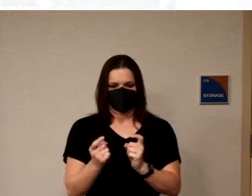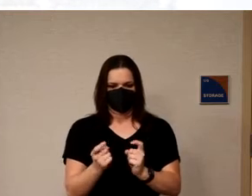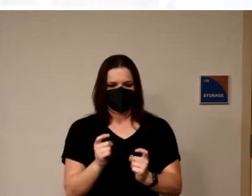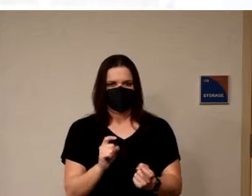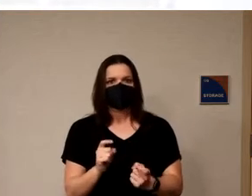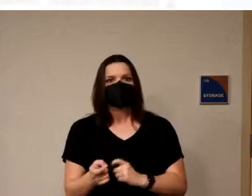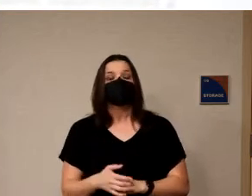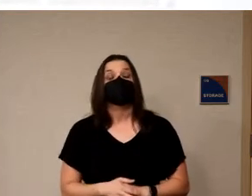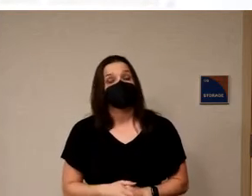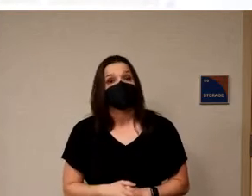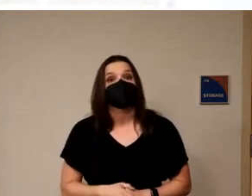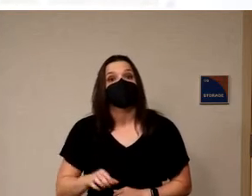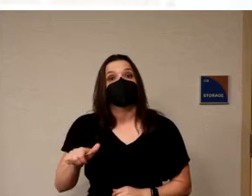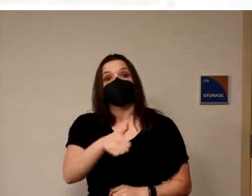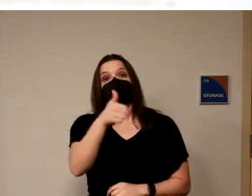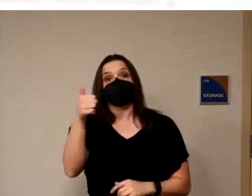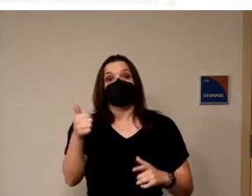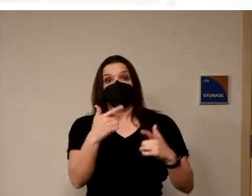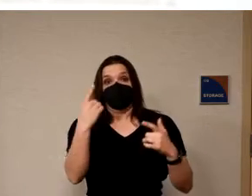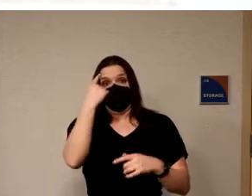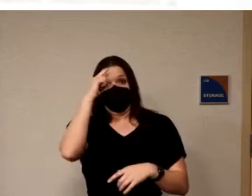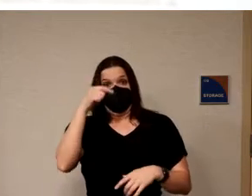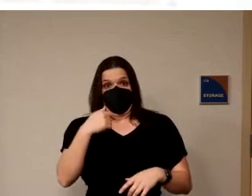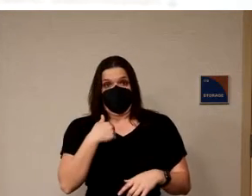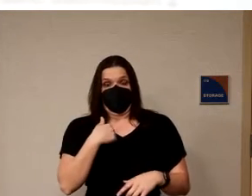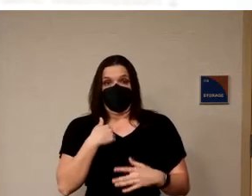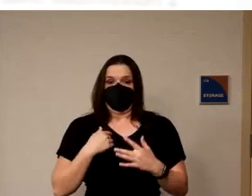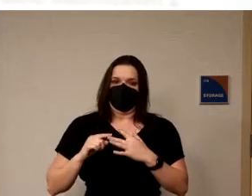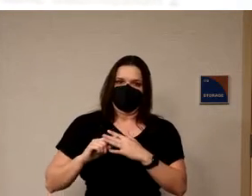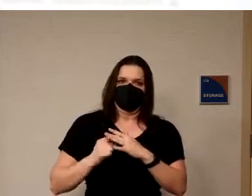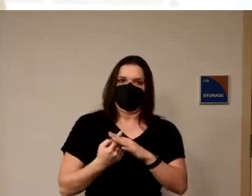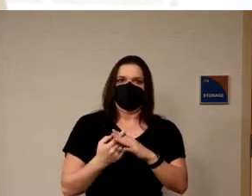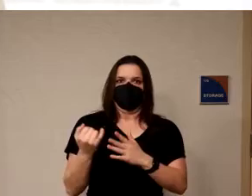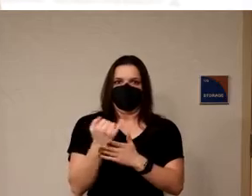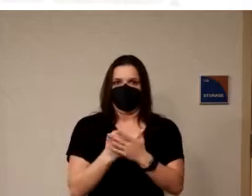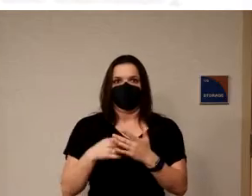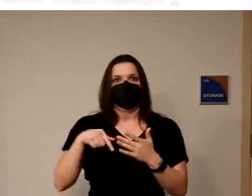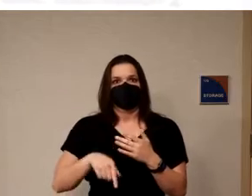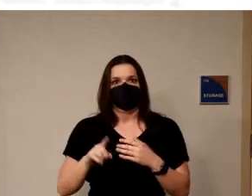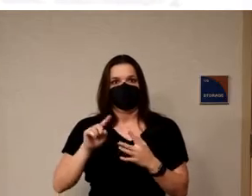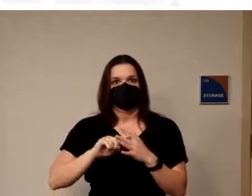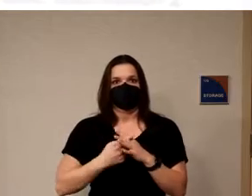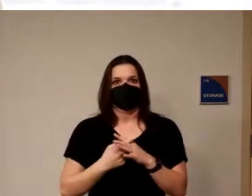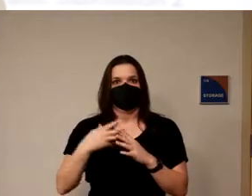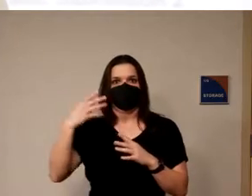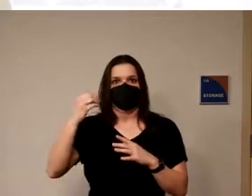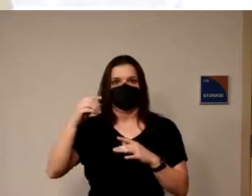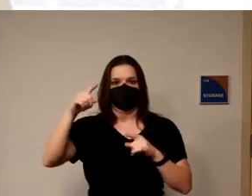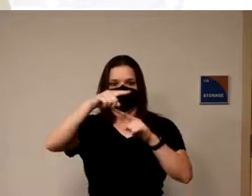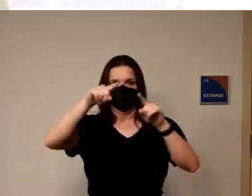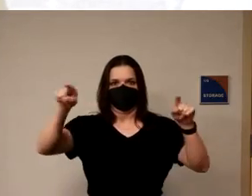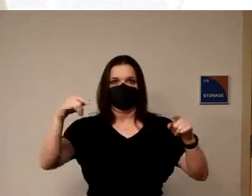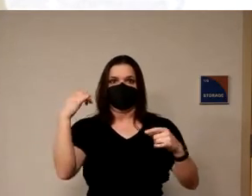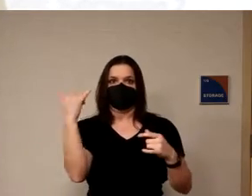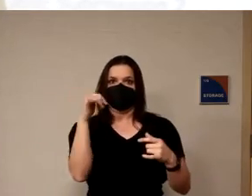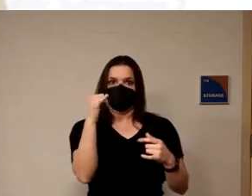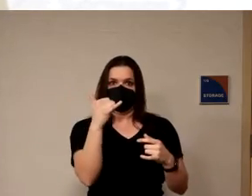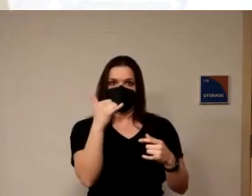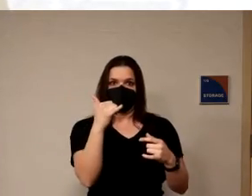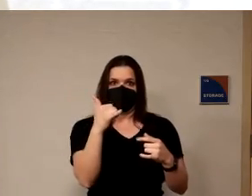There's also another big one for me is where I start drawing. So for this one, I started on the outside, and you can see why that